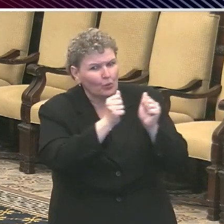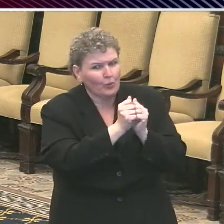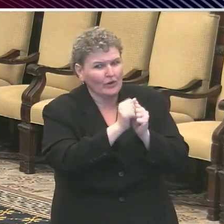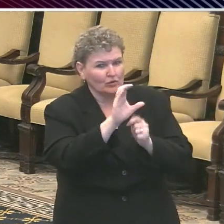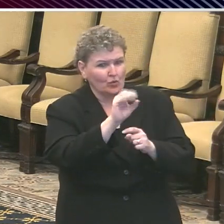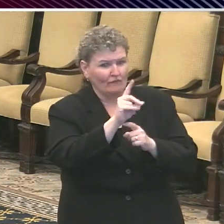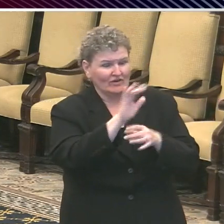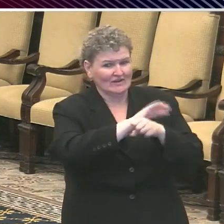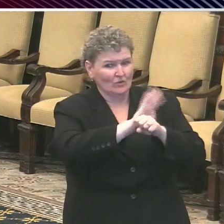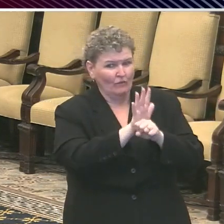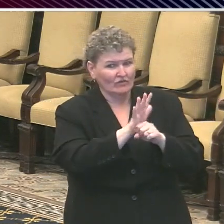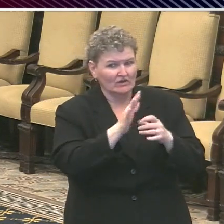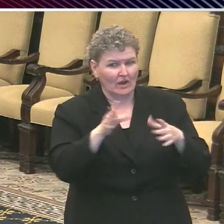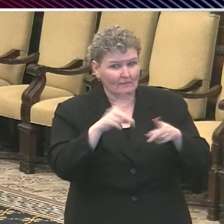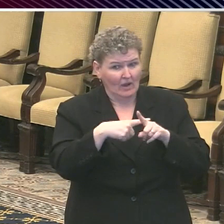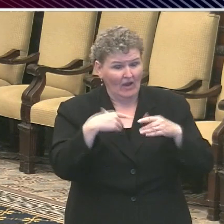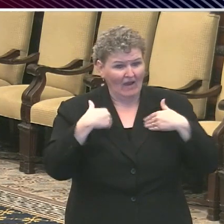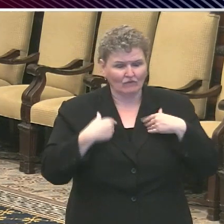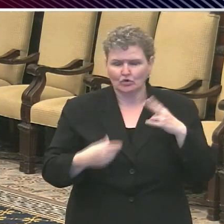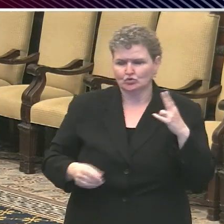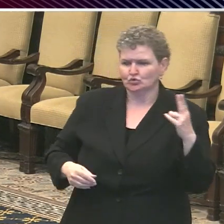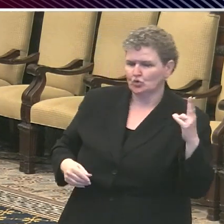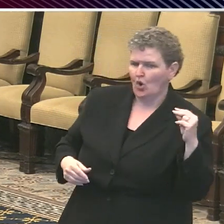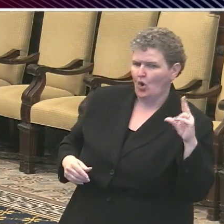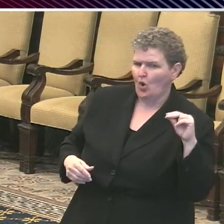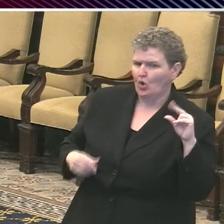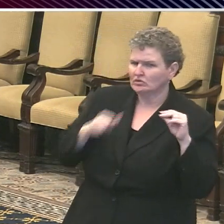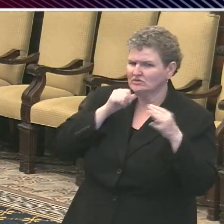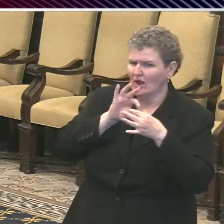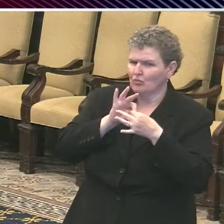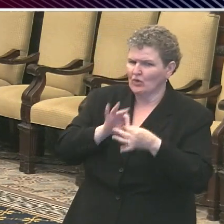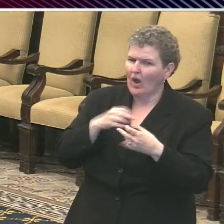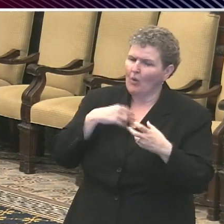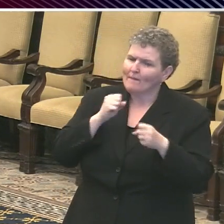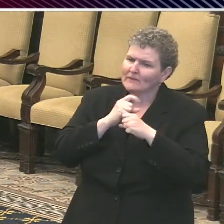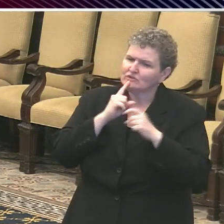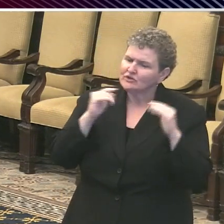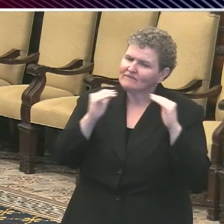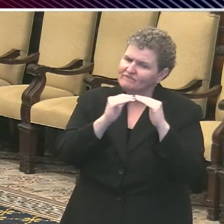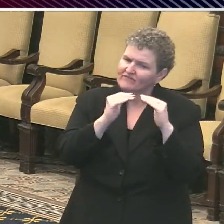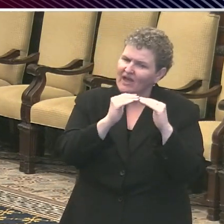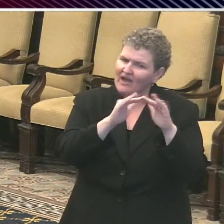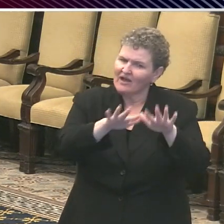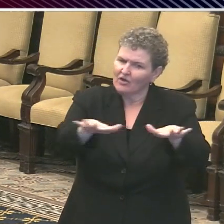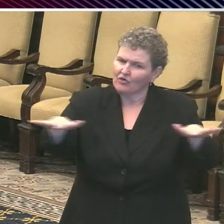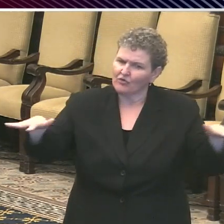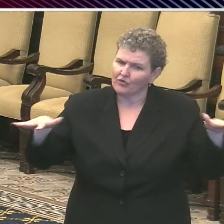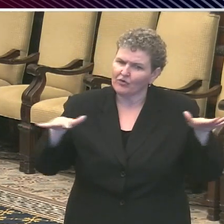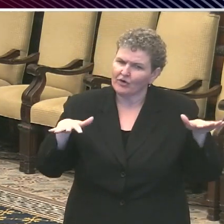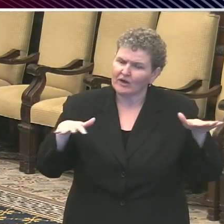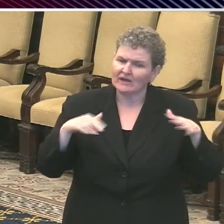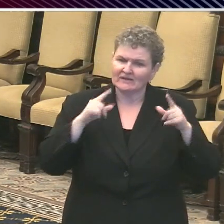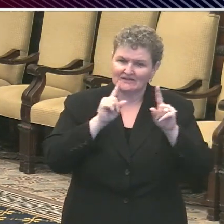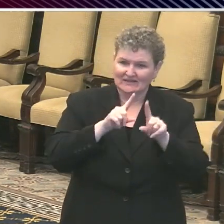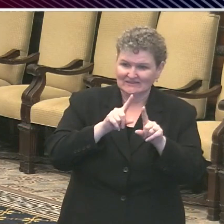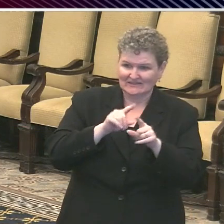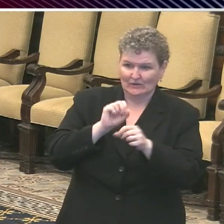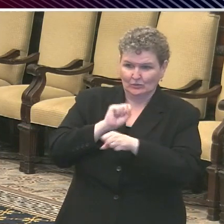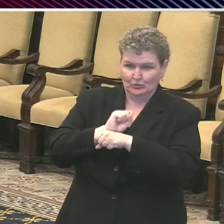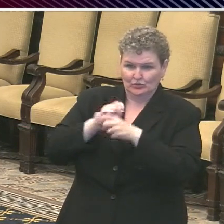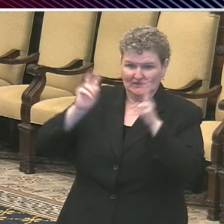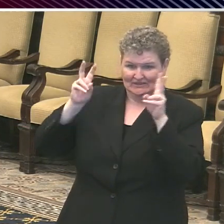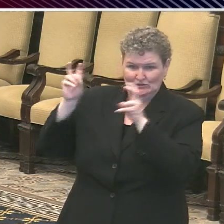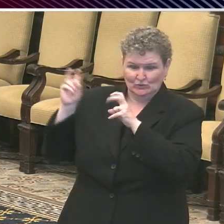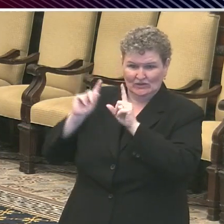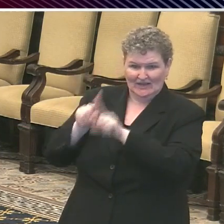to COVID infections. And to be fair, our attendance issues began immediately. First of all, we've